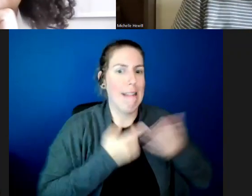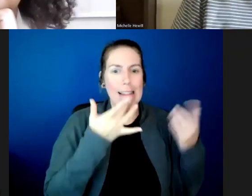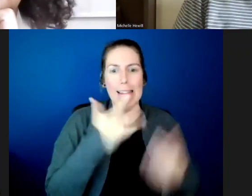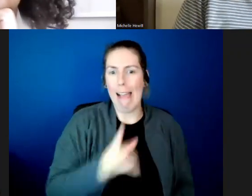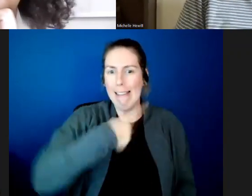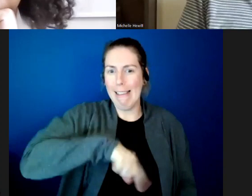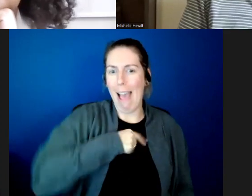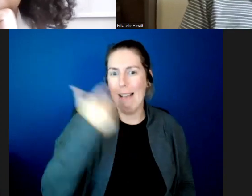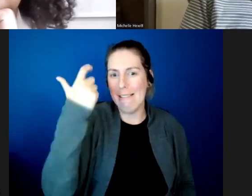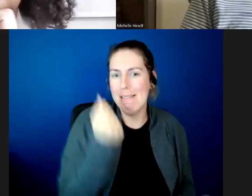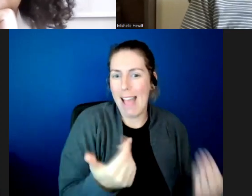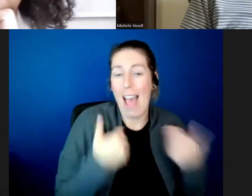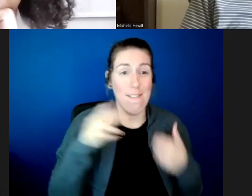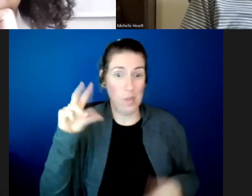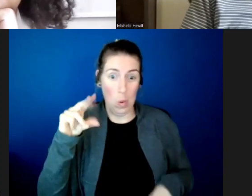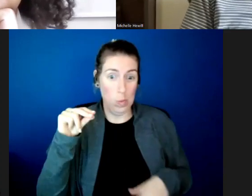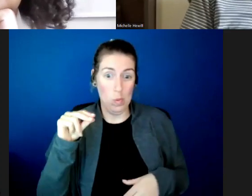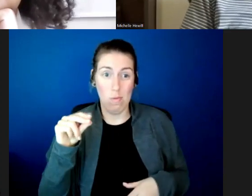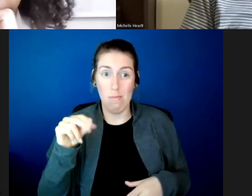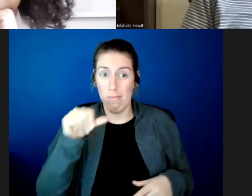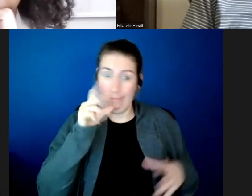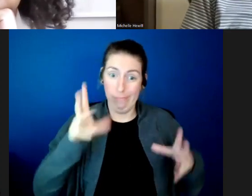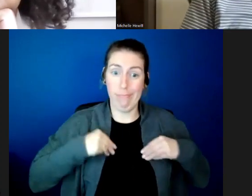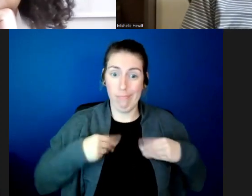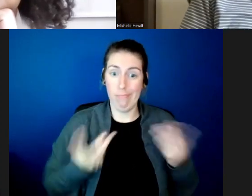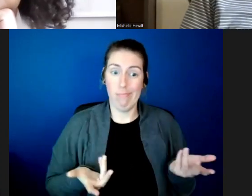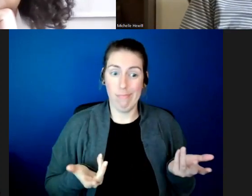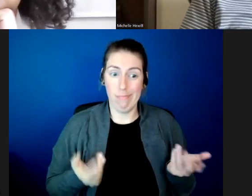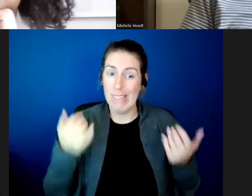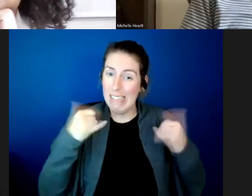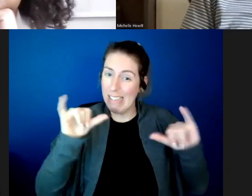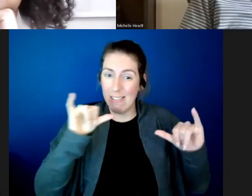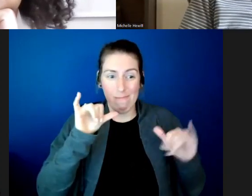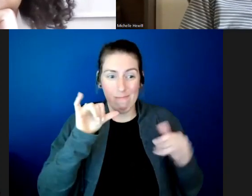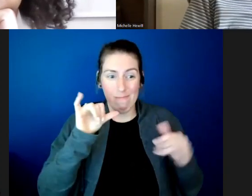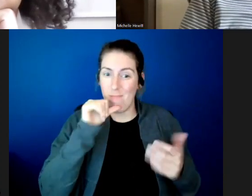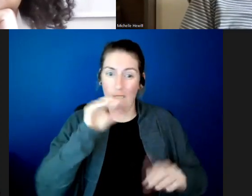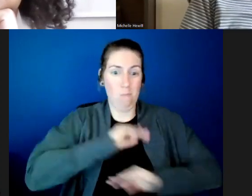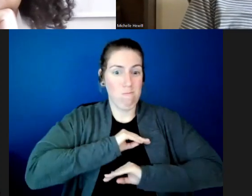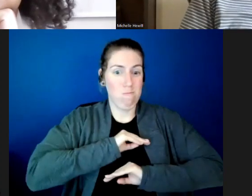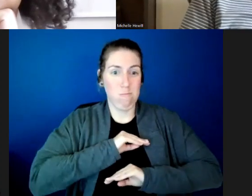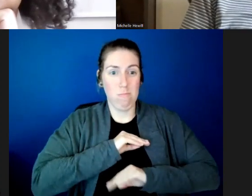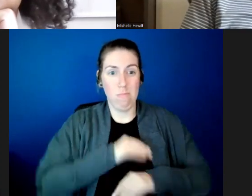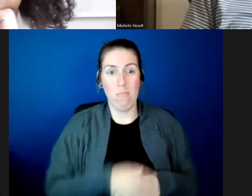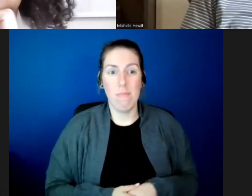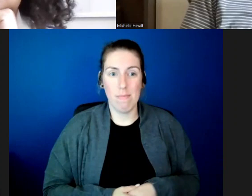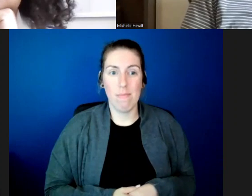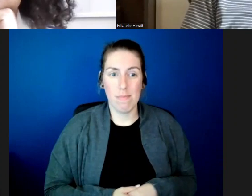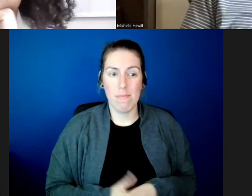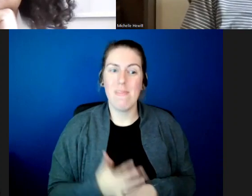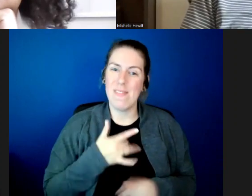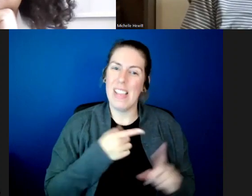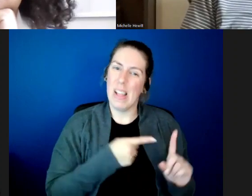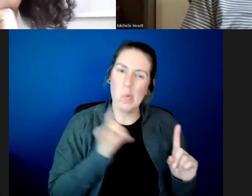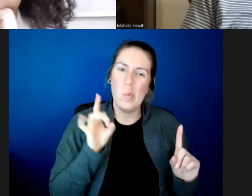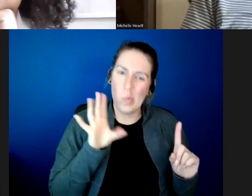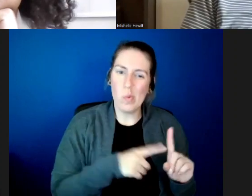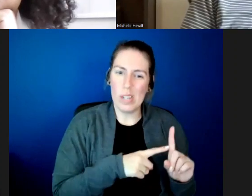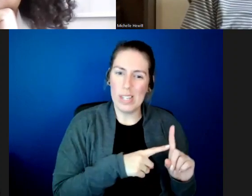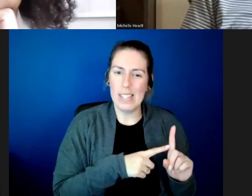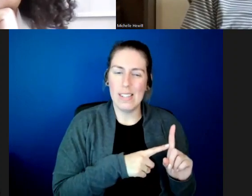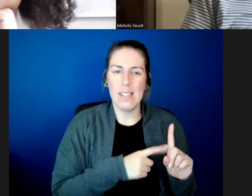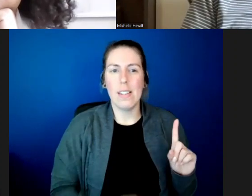that people live in here is appalling and theirs is more appalling, right? And so